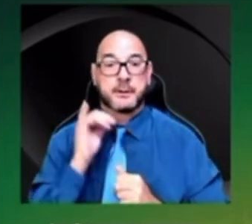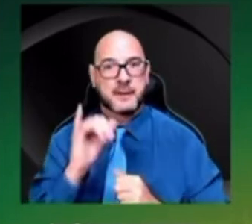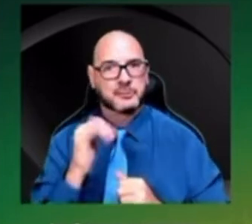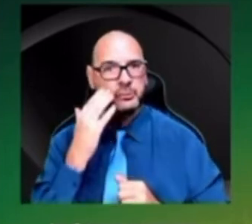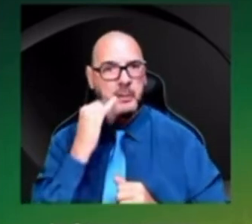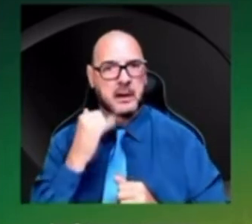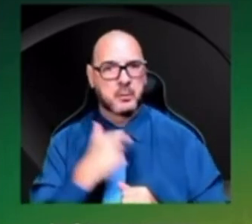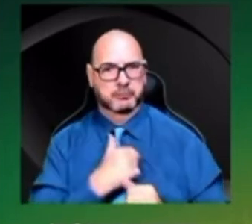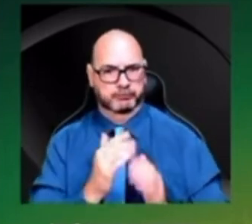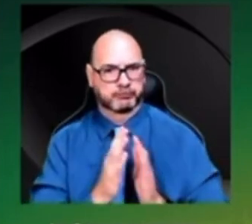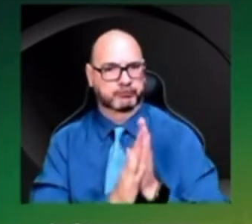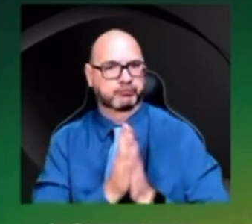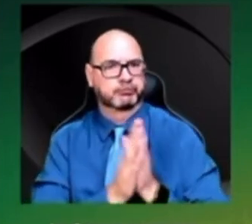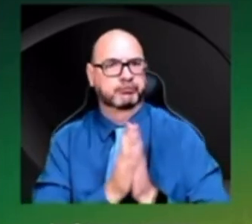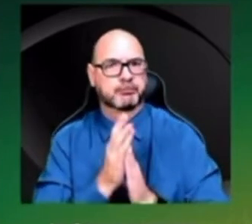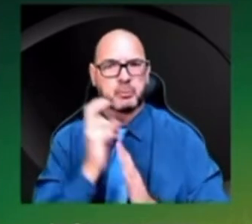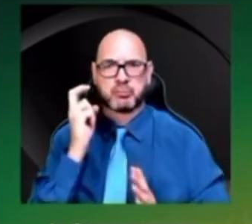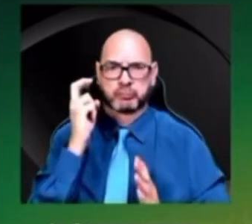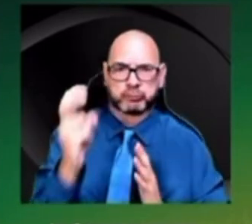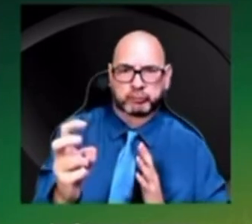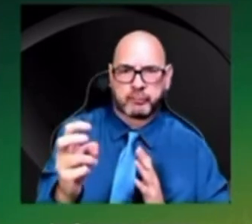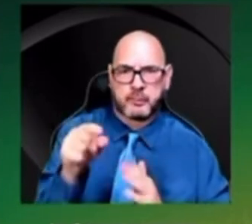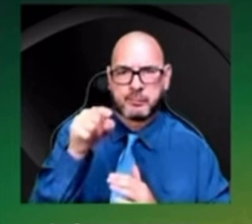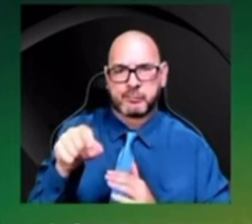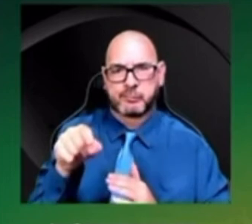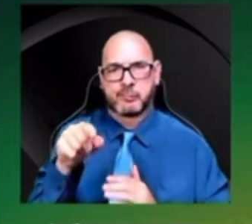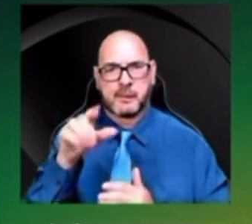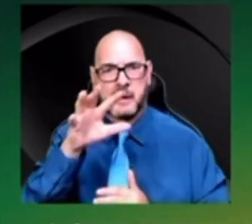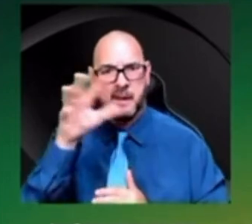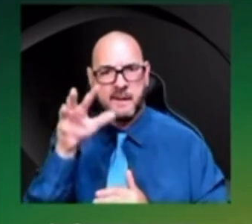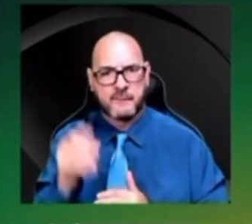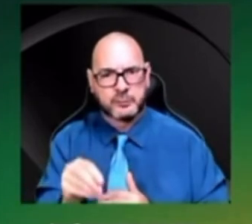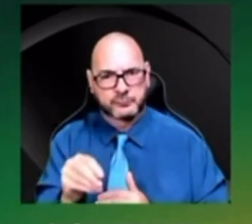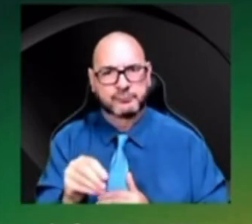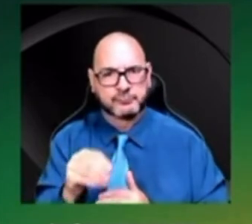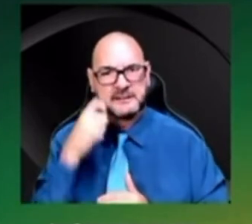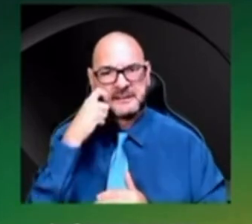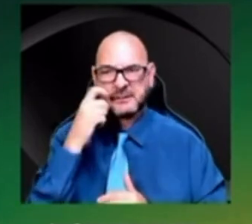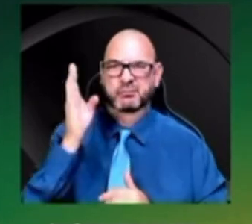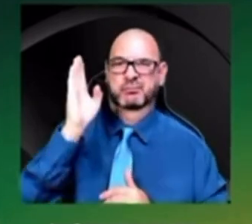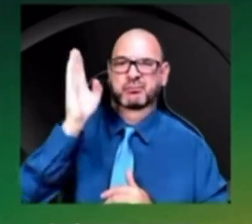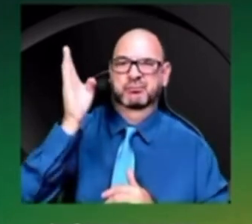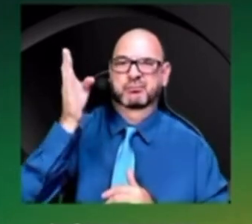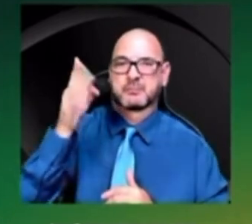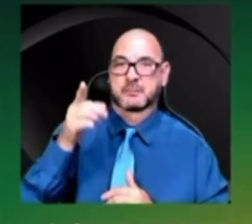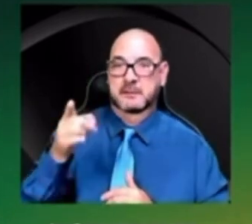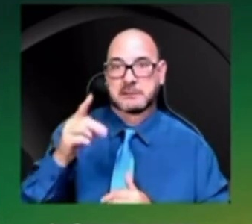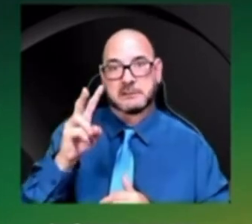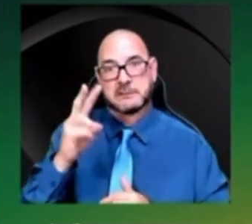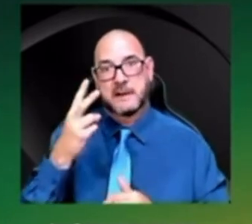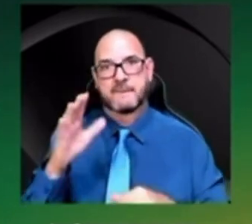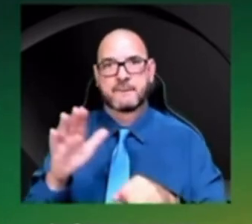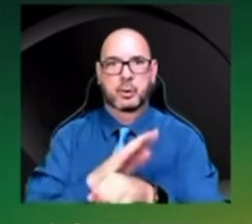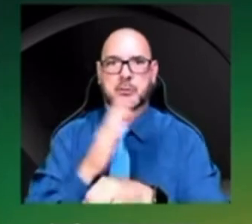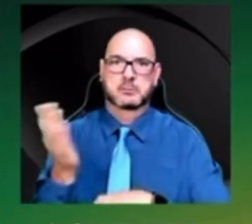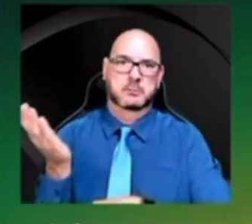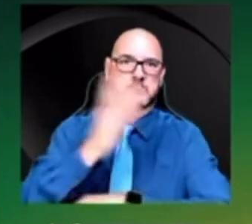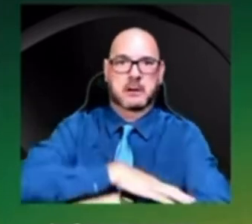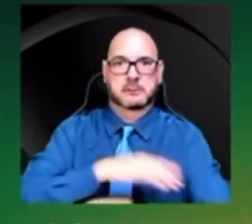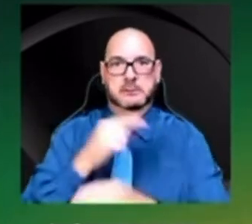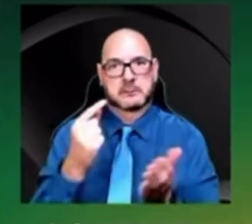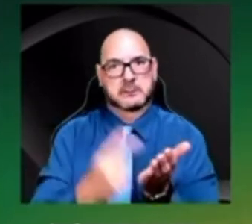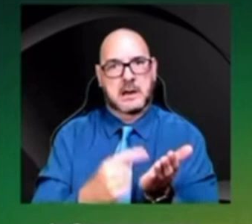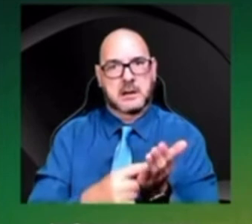departed for Washington. Harris's visit is the latest in a string of visits to Africa by high-profile U.S.